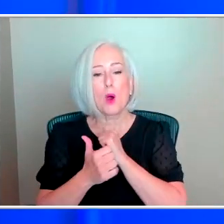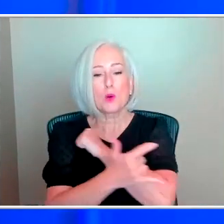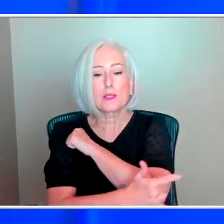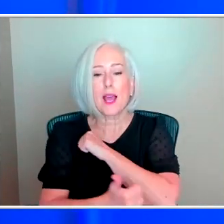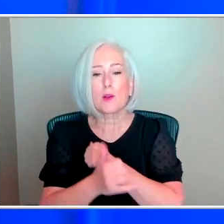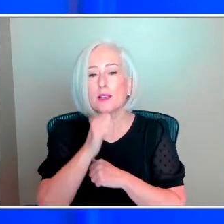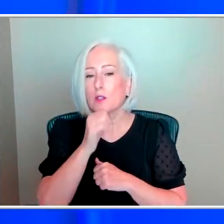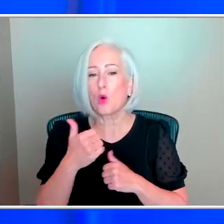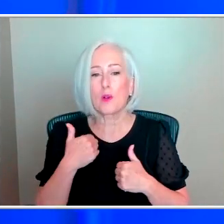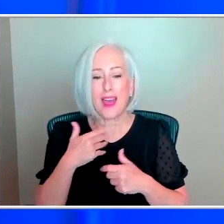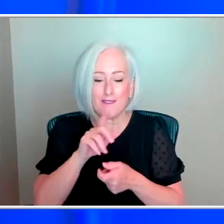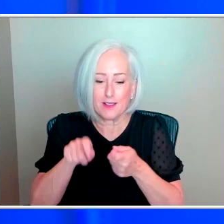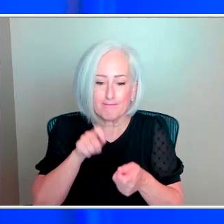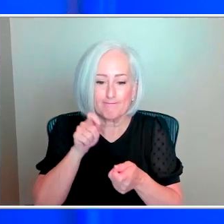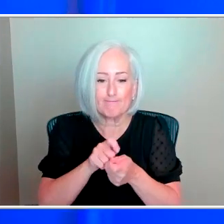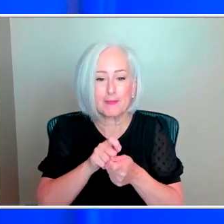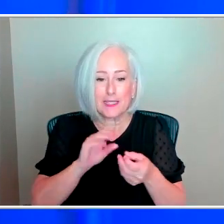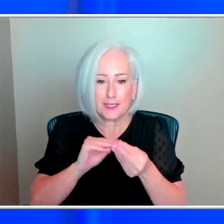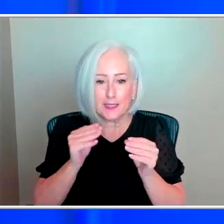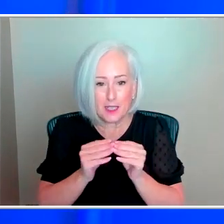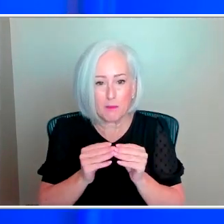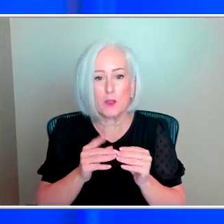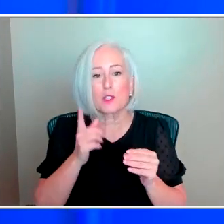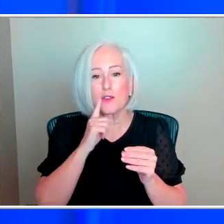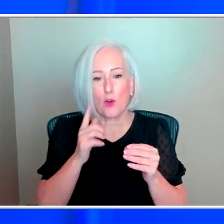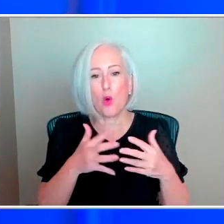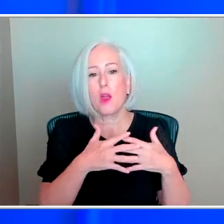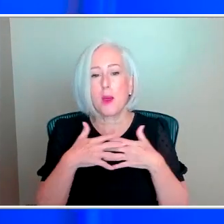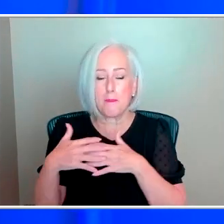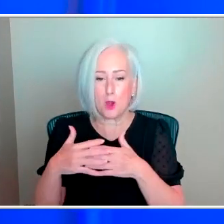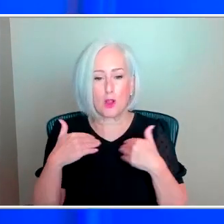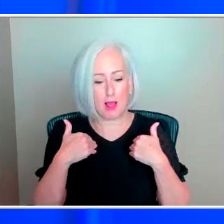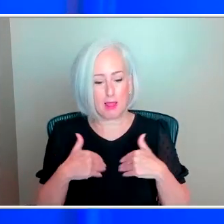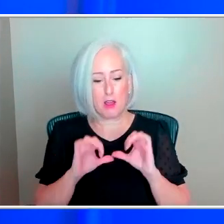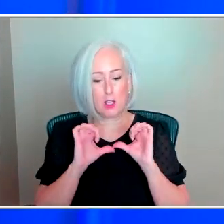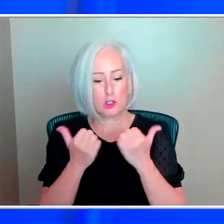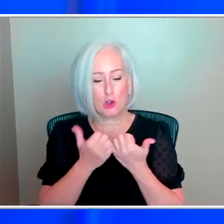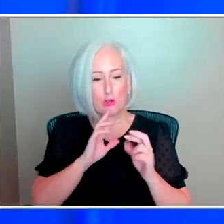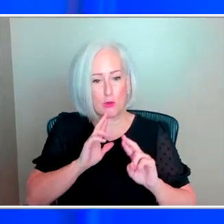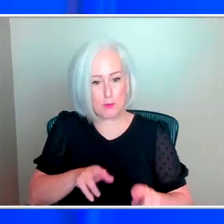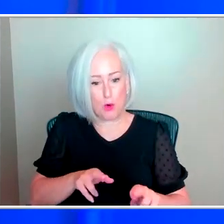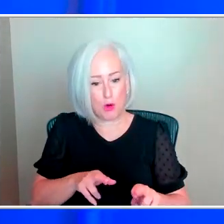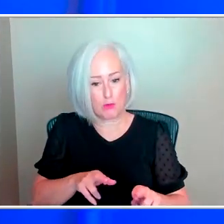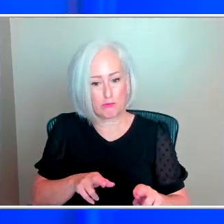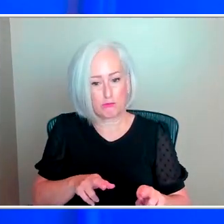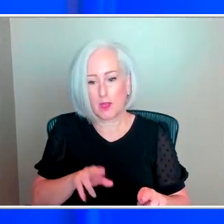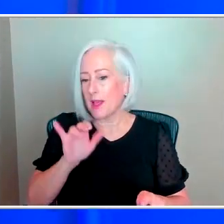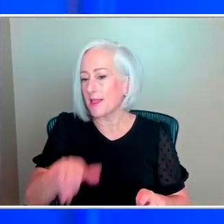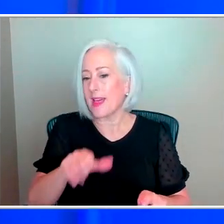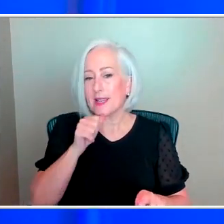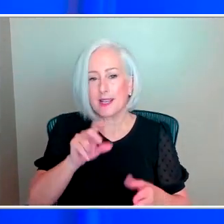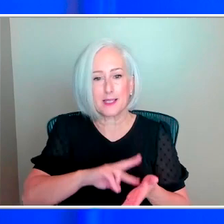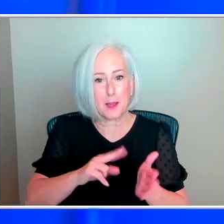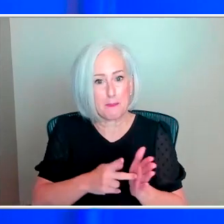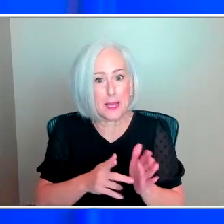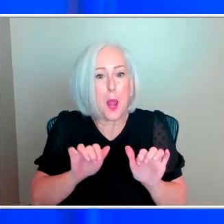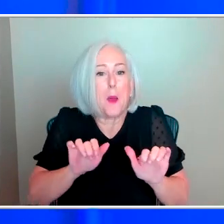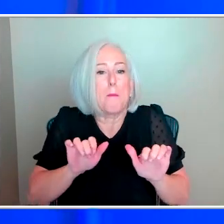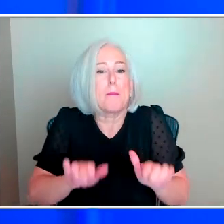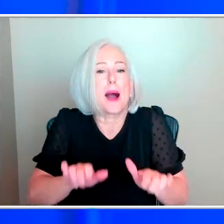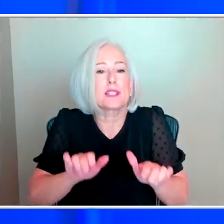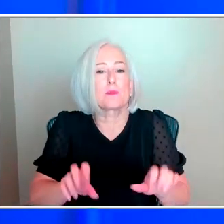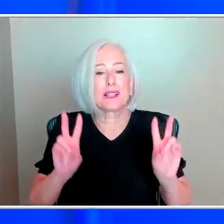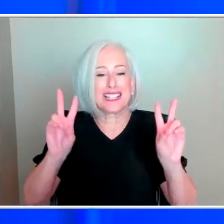the Lung Association report doesn't mean that there aren't potential issues, at